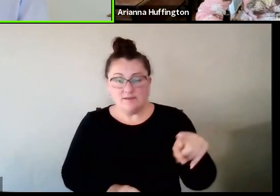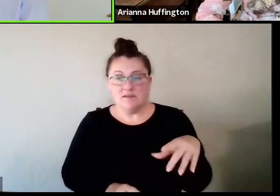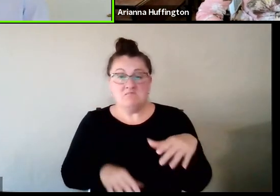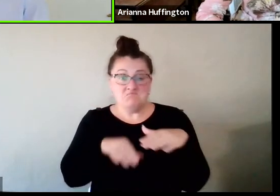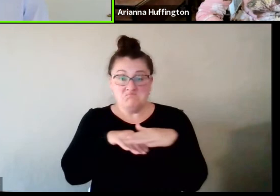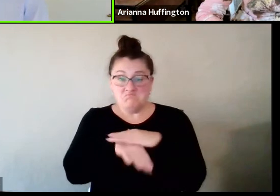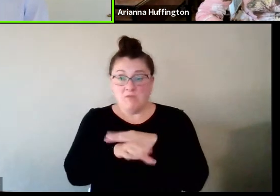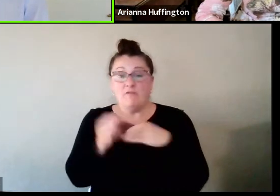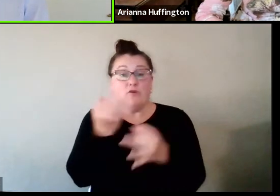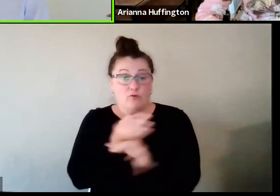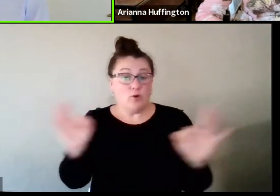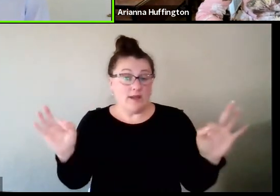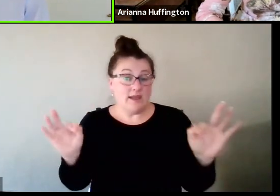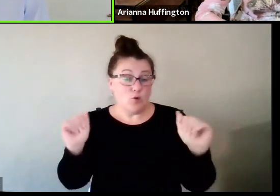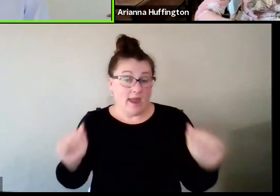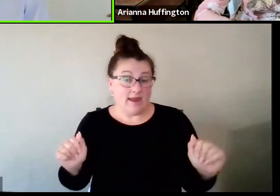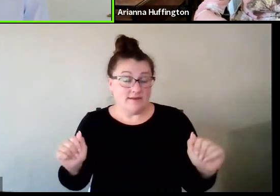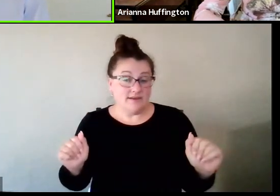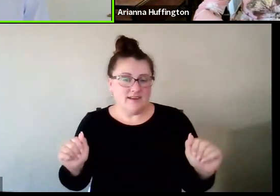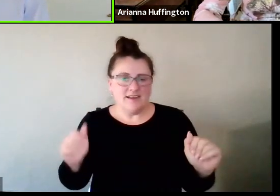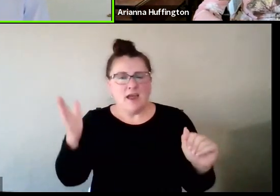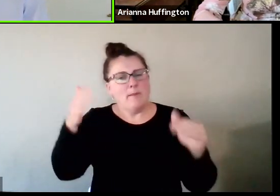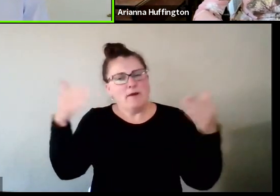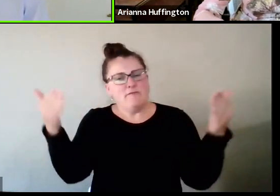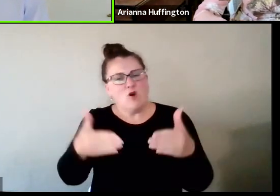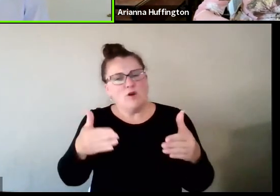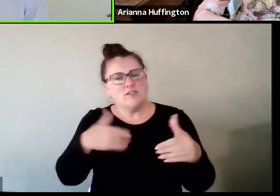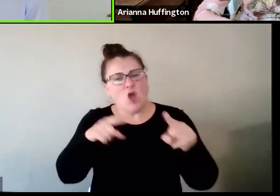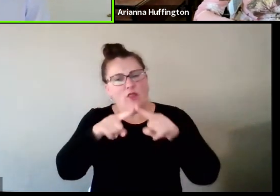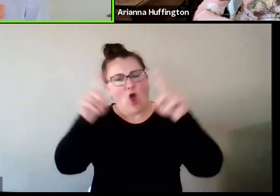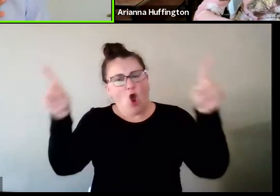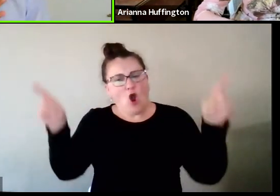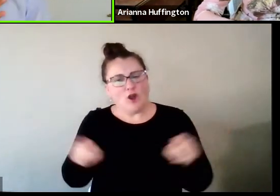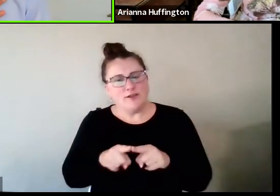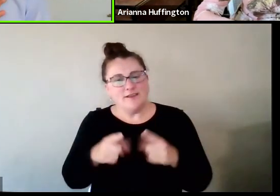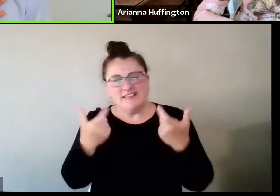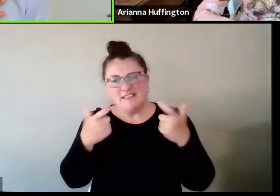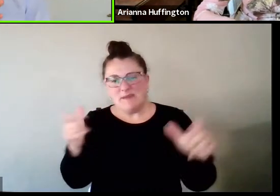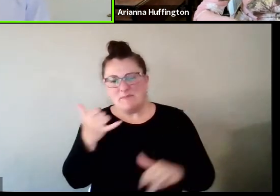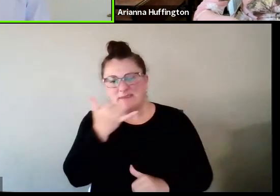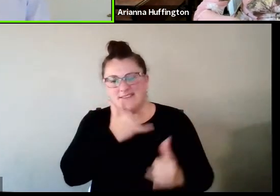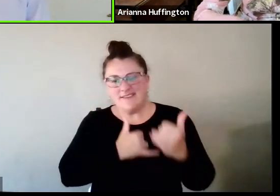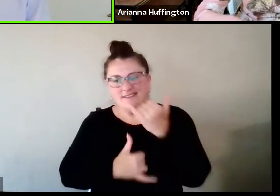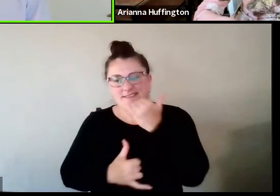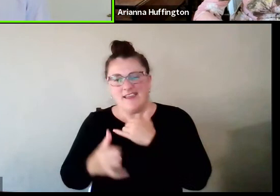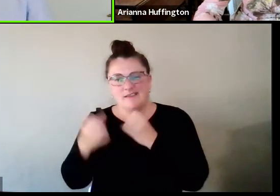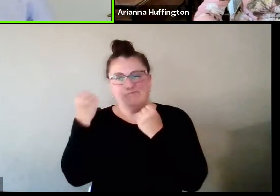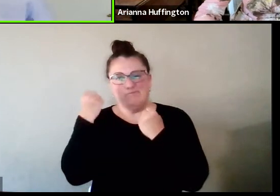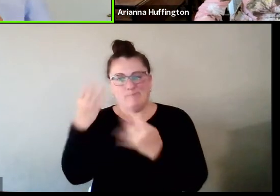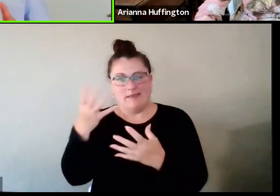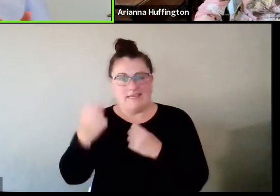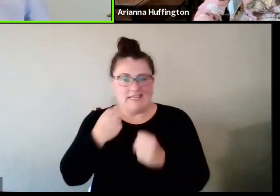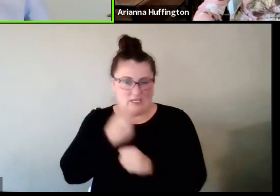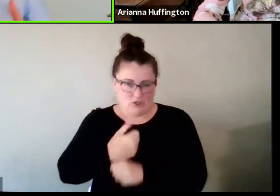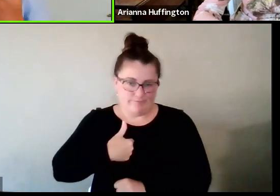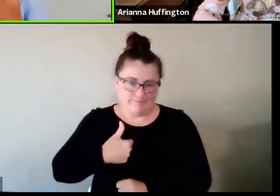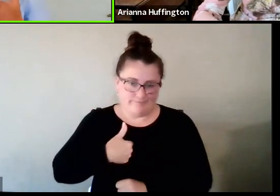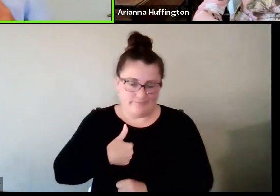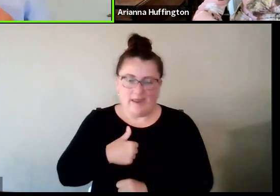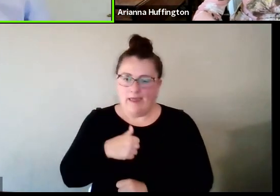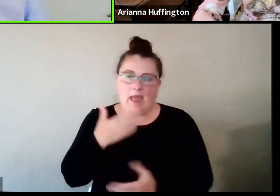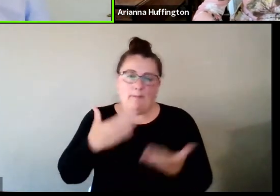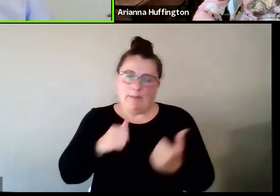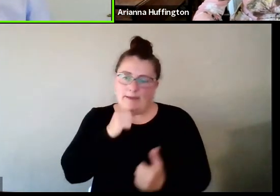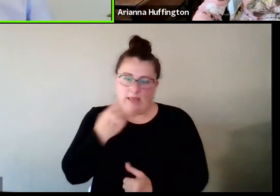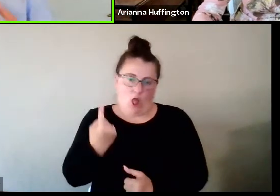free. Why did I focus on the heart? So a big mistake I made, Arianna, for many years, maybe I was not the only one,